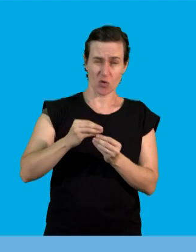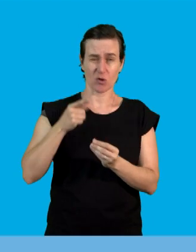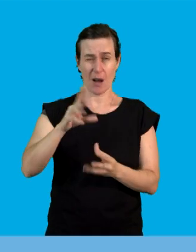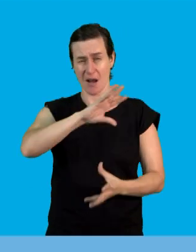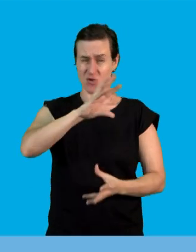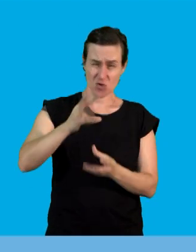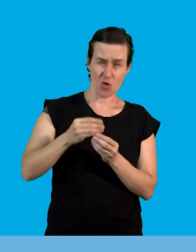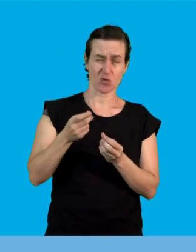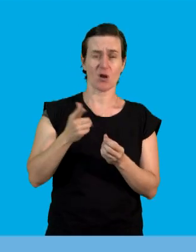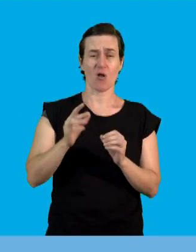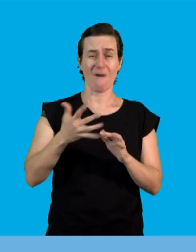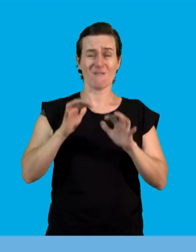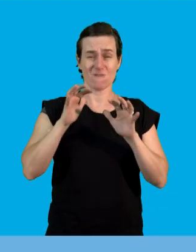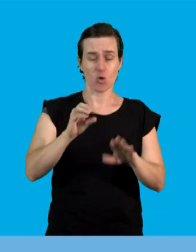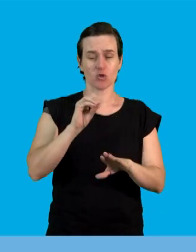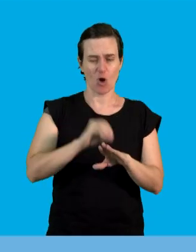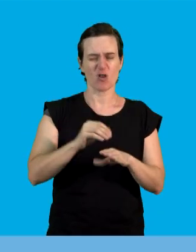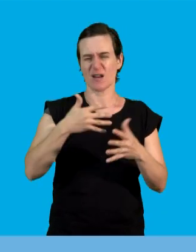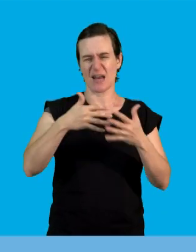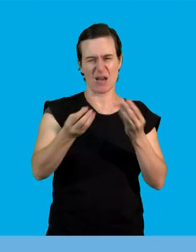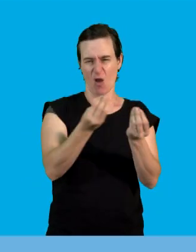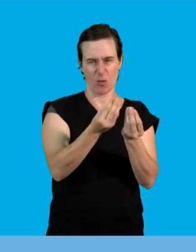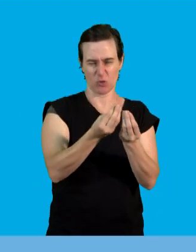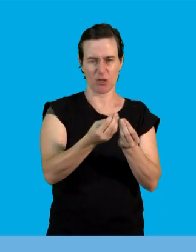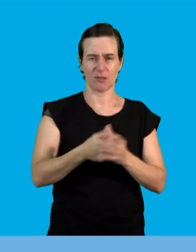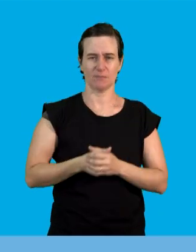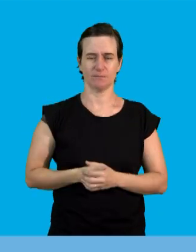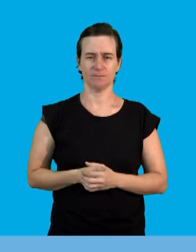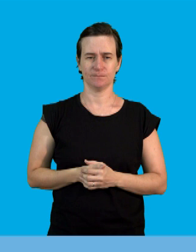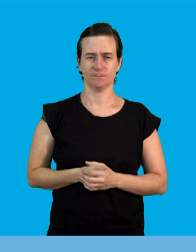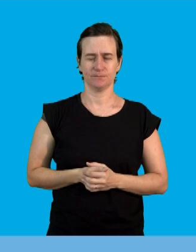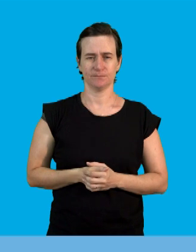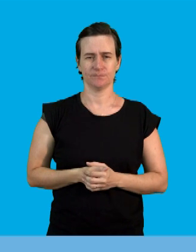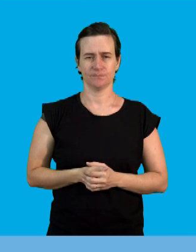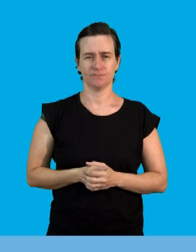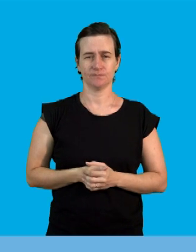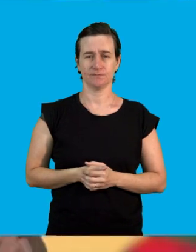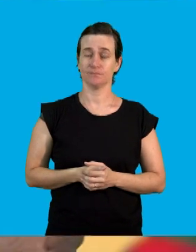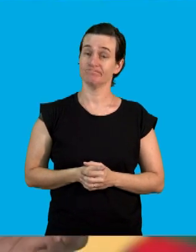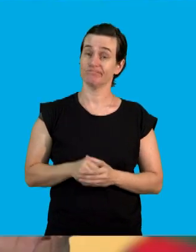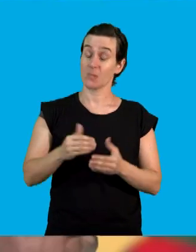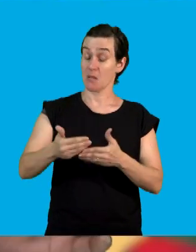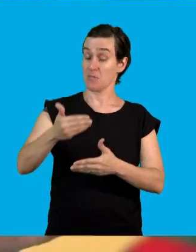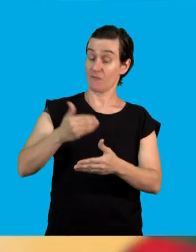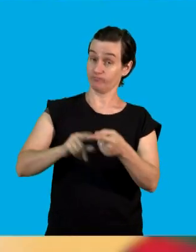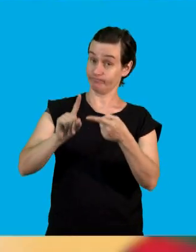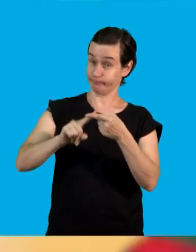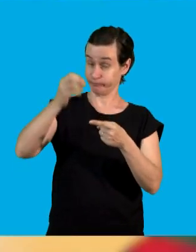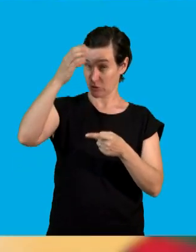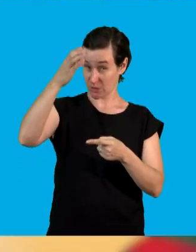of forces or force acting on an object or body along the direction of the body. So before we